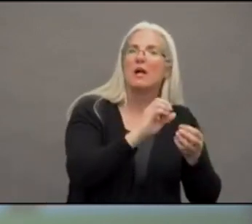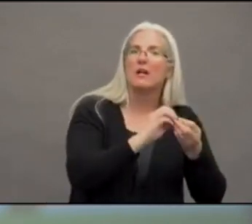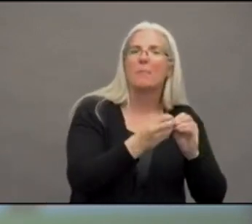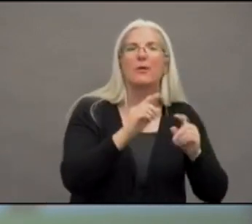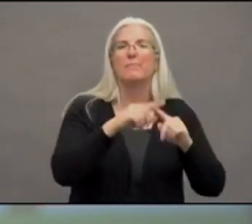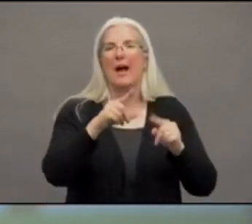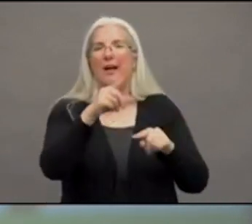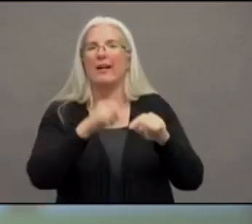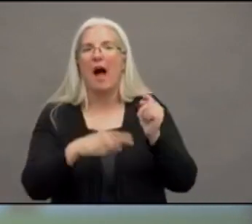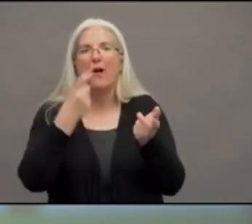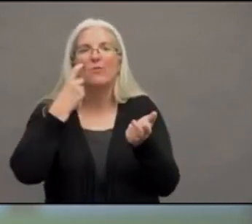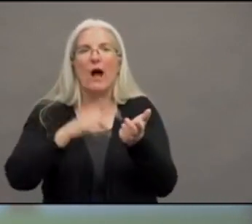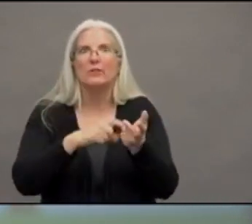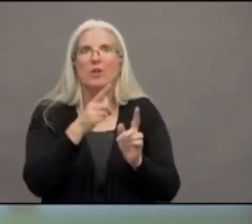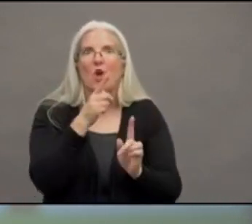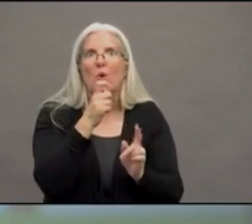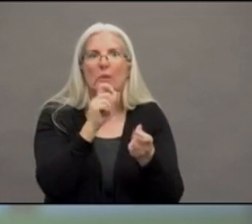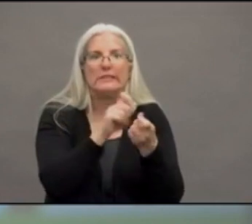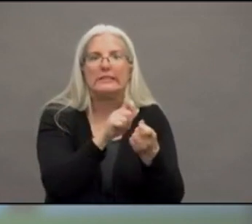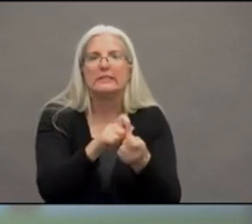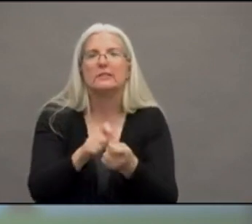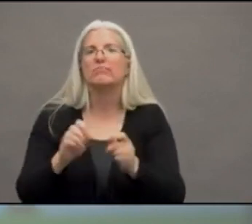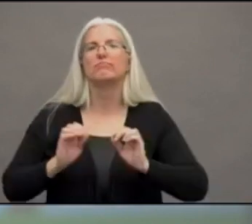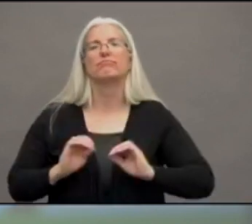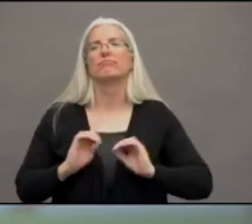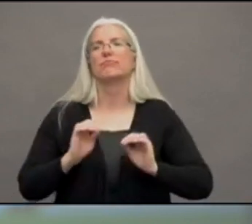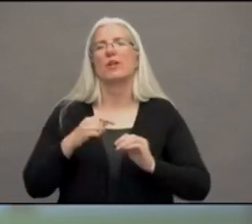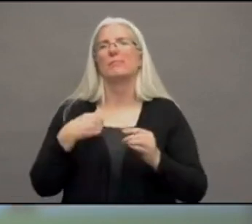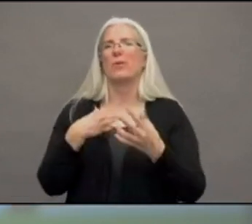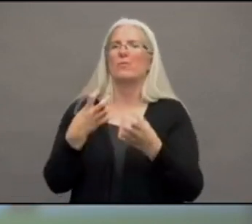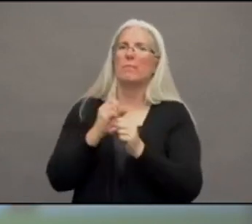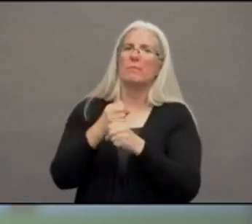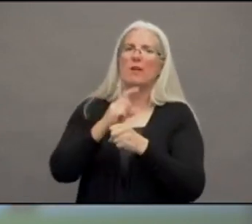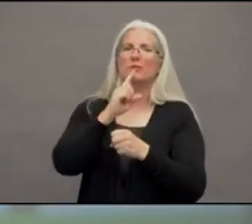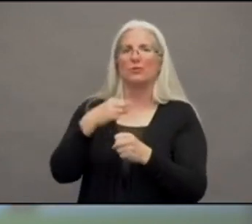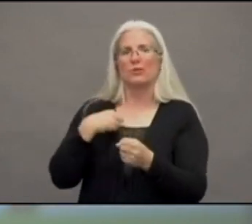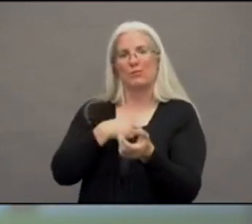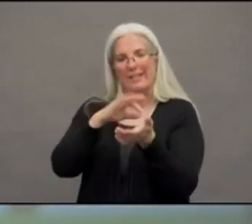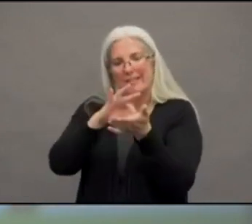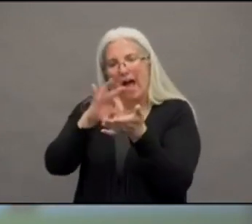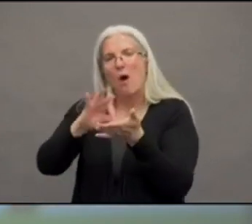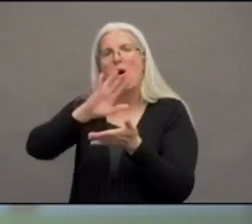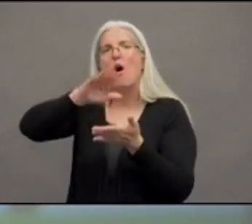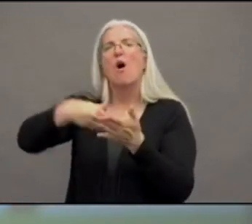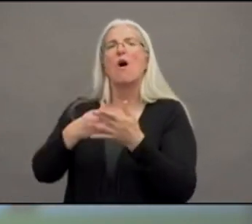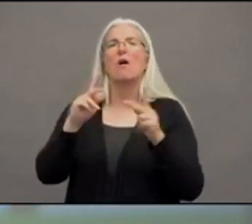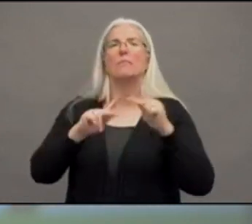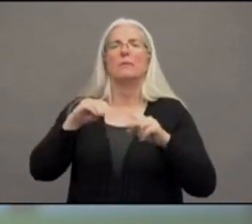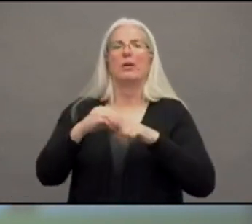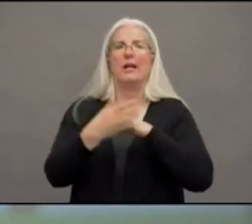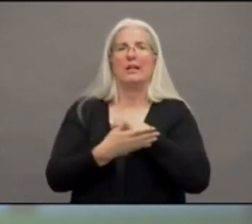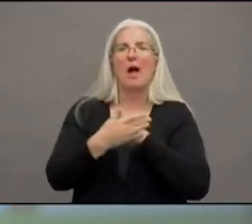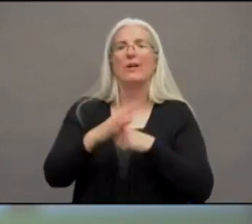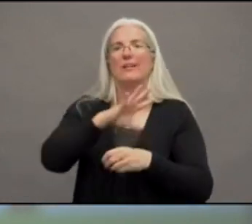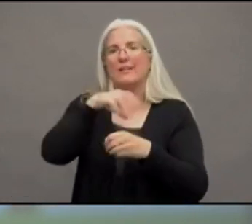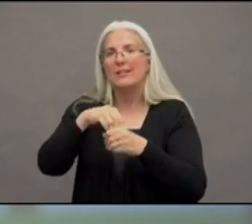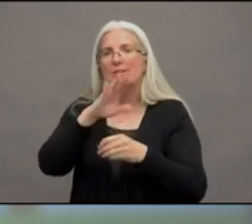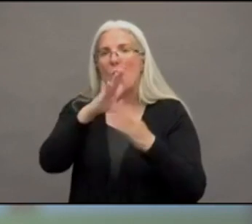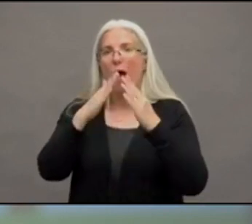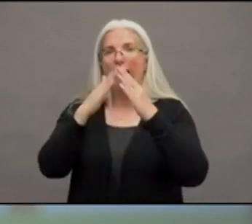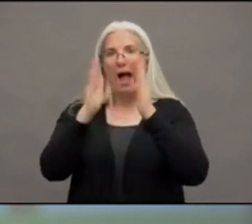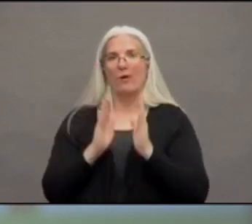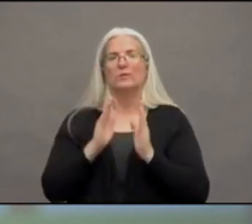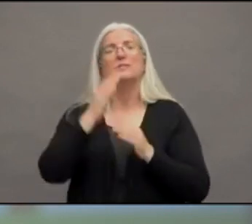sure to count every person living in your household. We want to make sure that everyone knows that their landlord will not find out how many folks are living in your